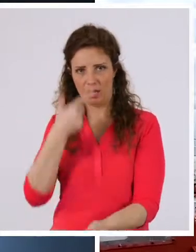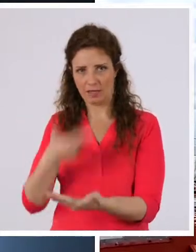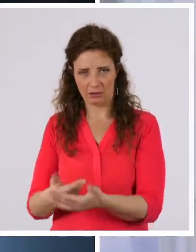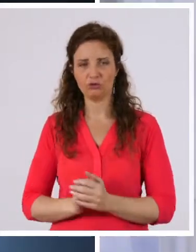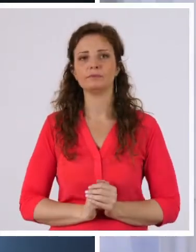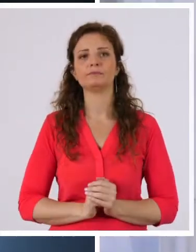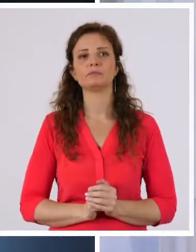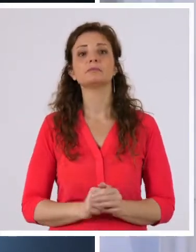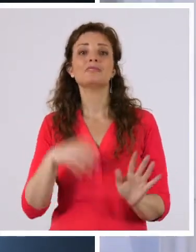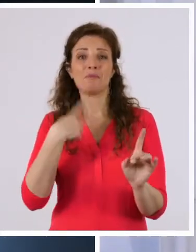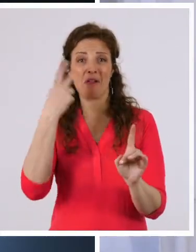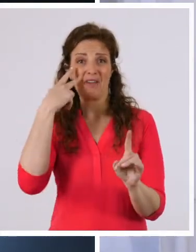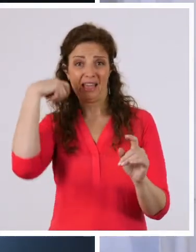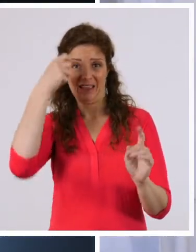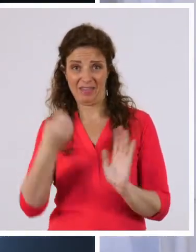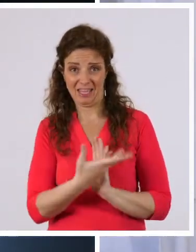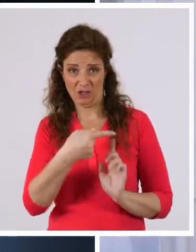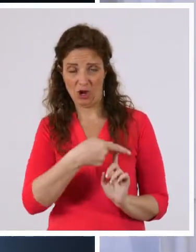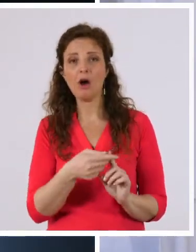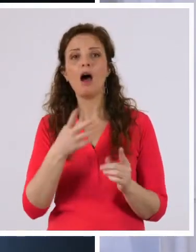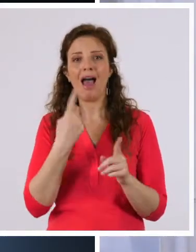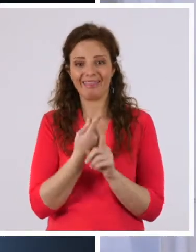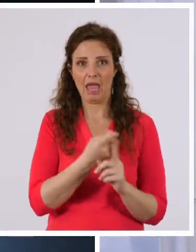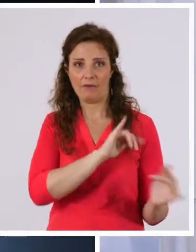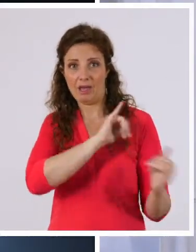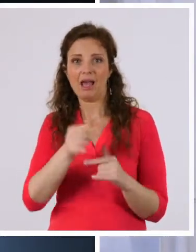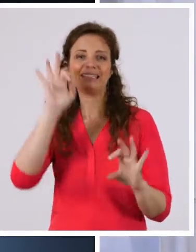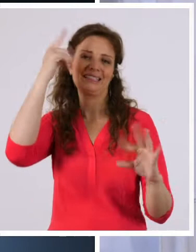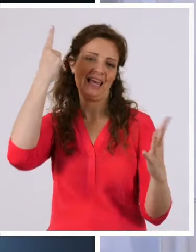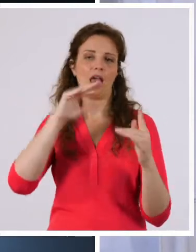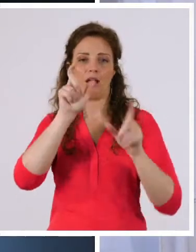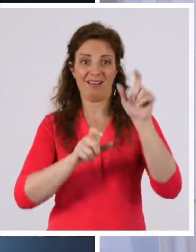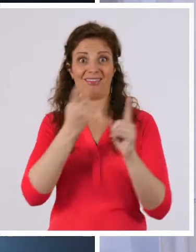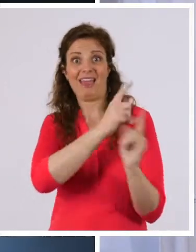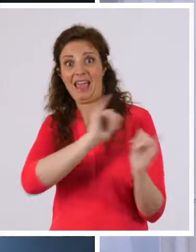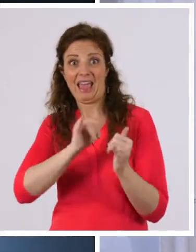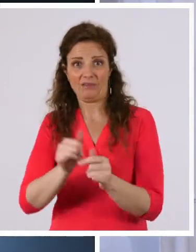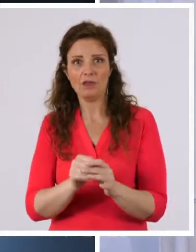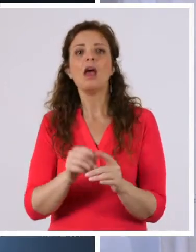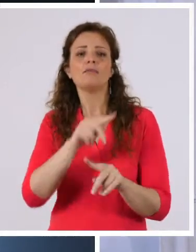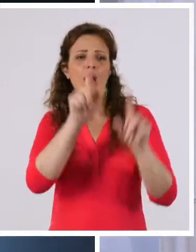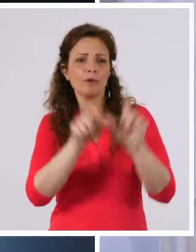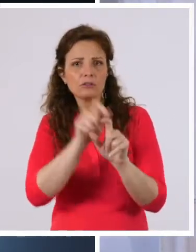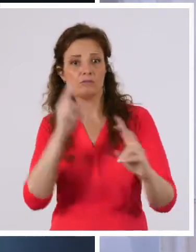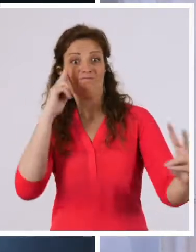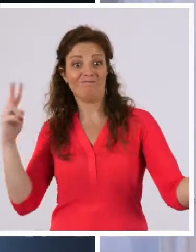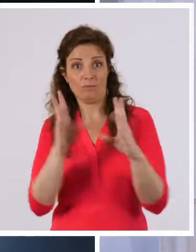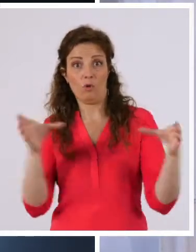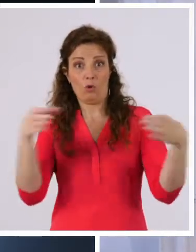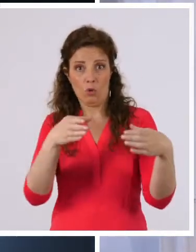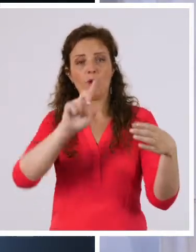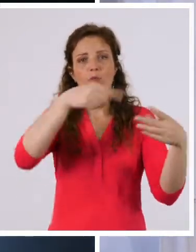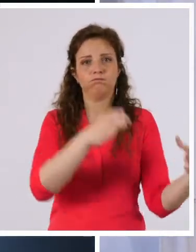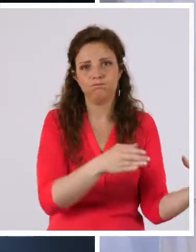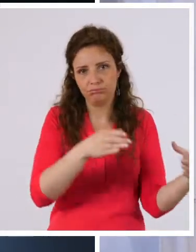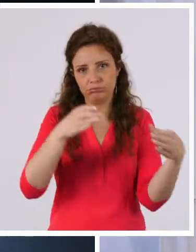cranes. As shown in the video, to abandon the ship, all passengers will be summoned to the various meeting points, and